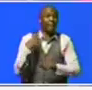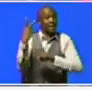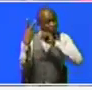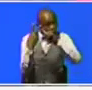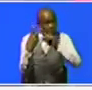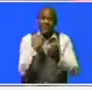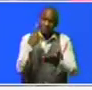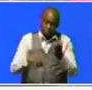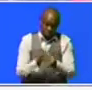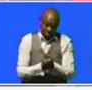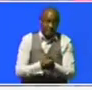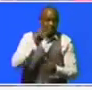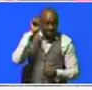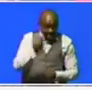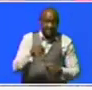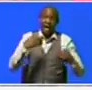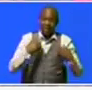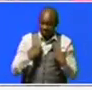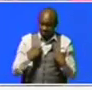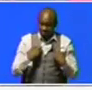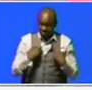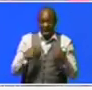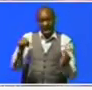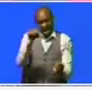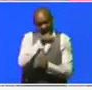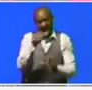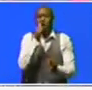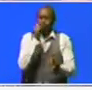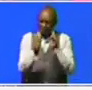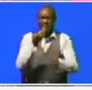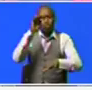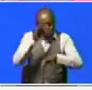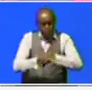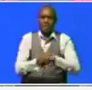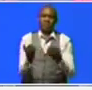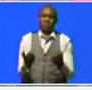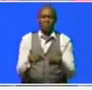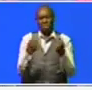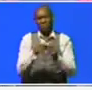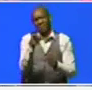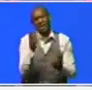two, I said we must have vehicles which are road worthy.